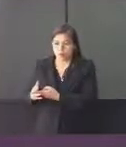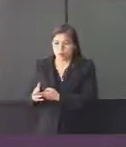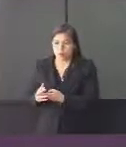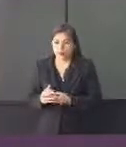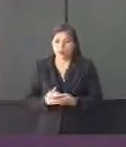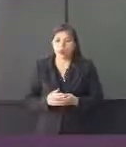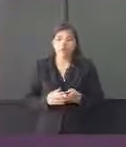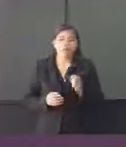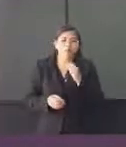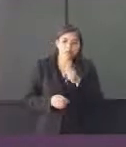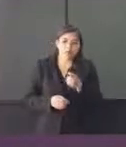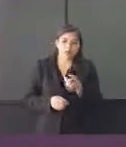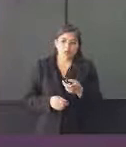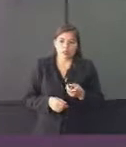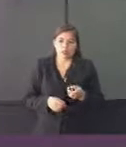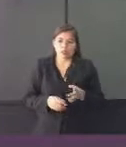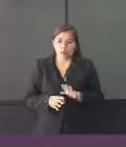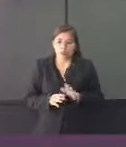also